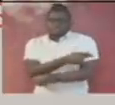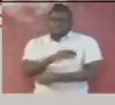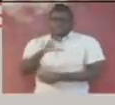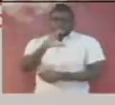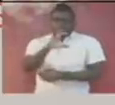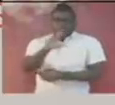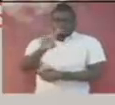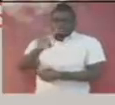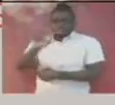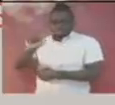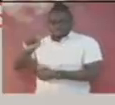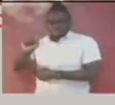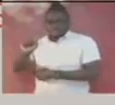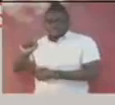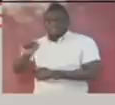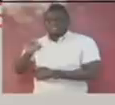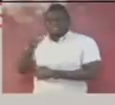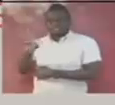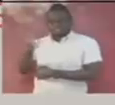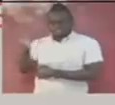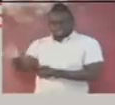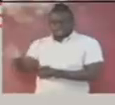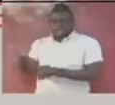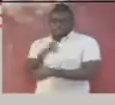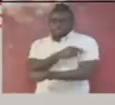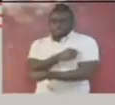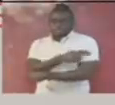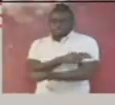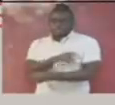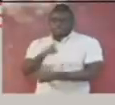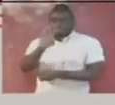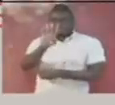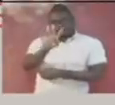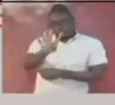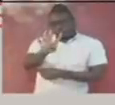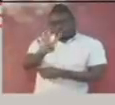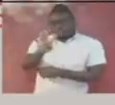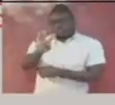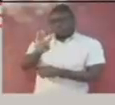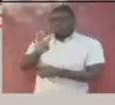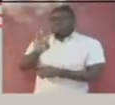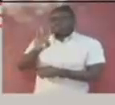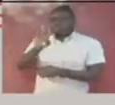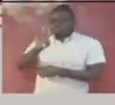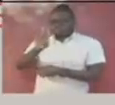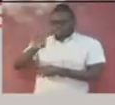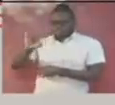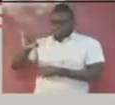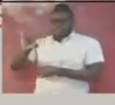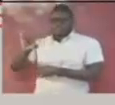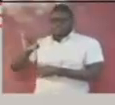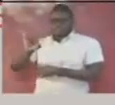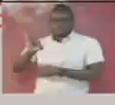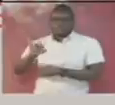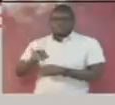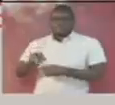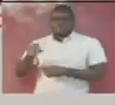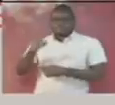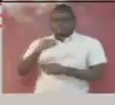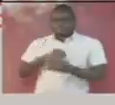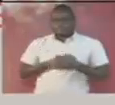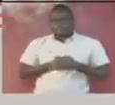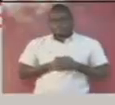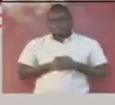have 17. 4 in ICU, none in HDU. At the Cora Hospital, we have